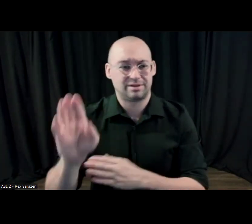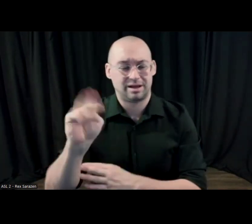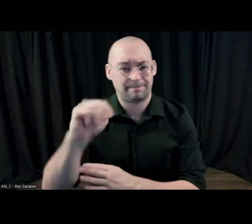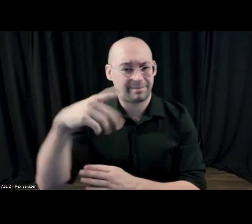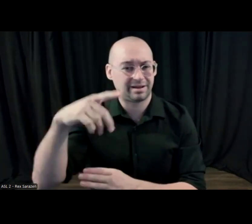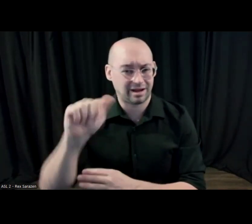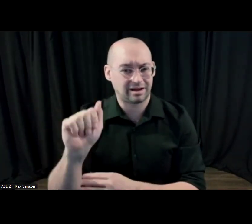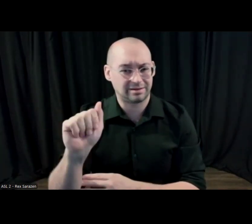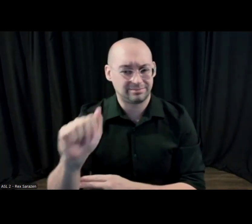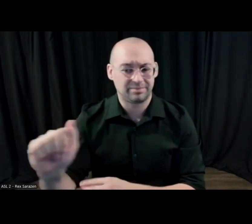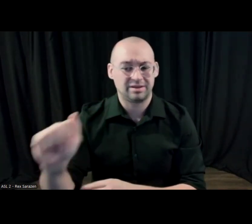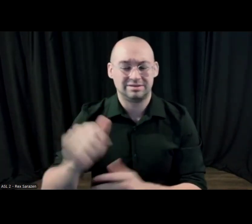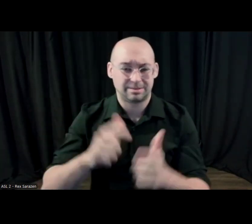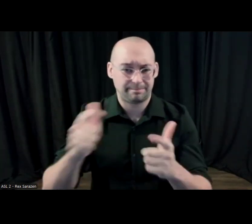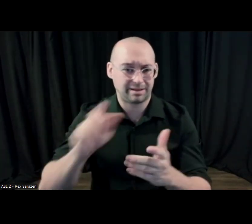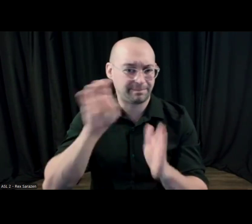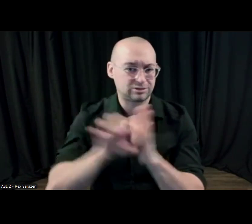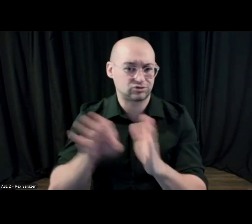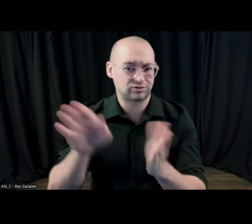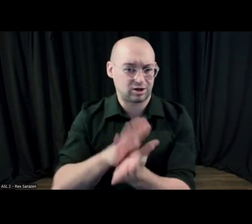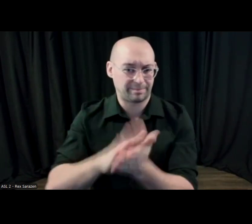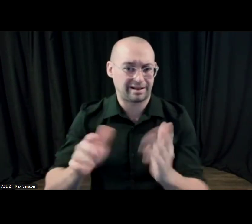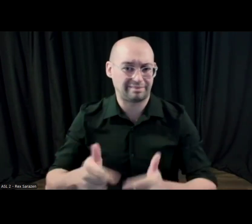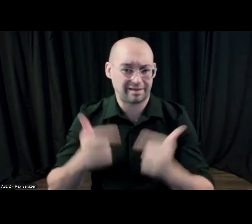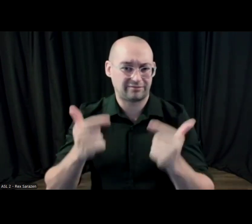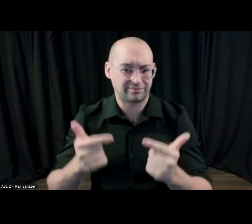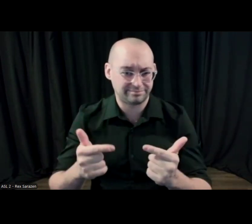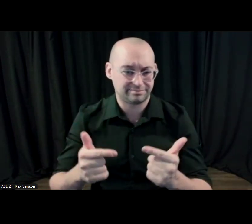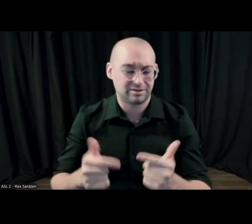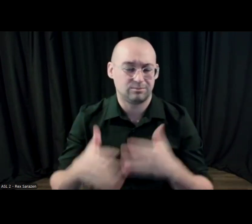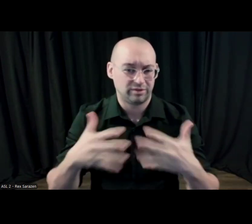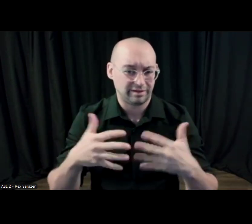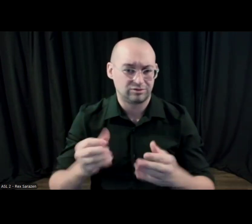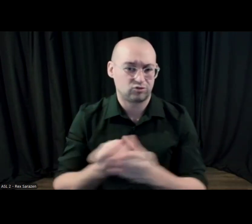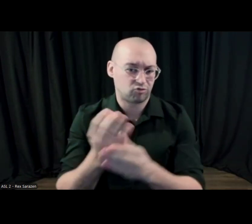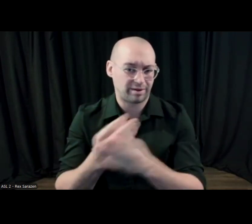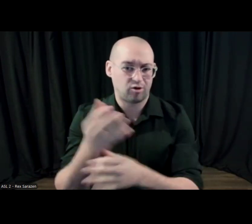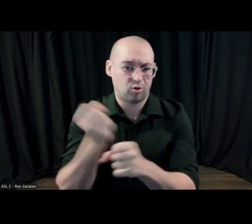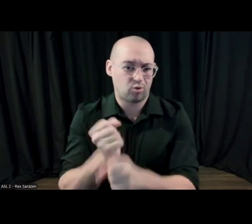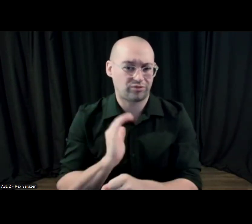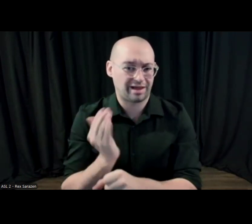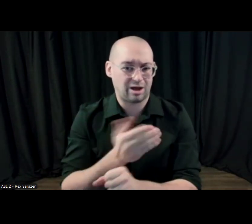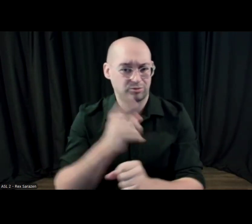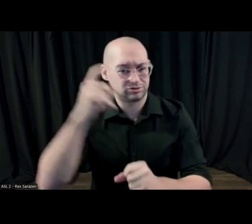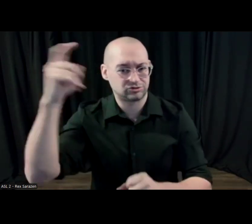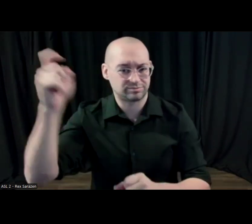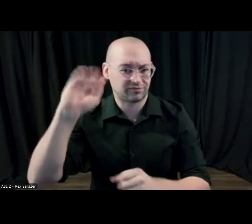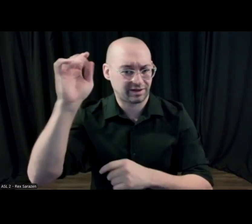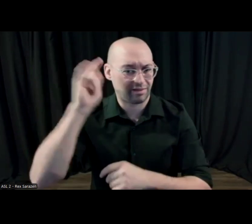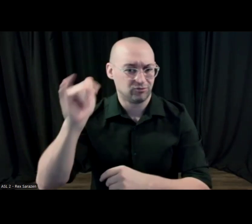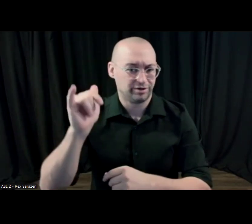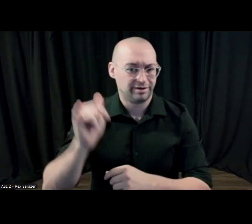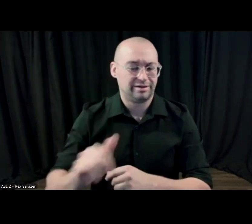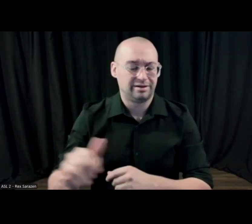document, alive, living, breathing, and growing, holding our aspirations for California. And